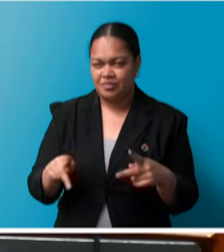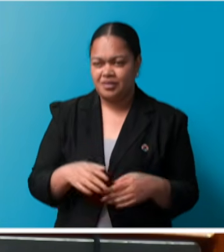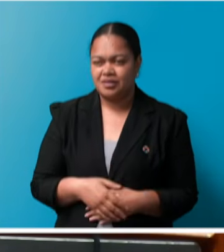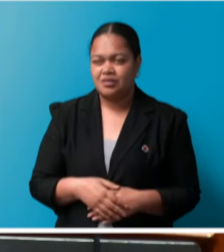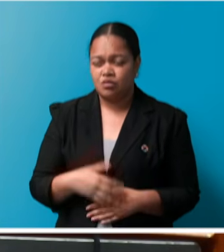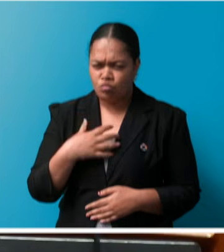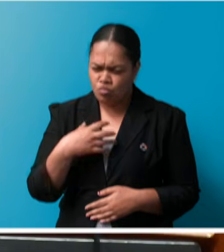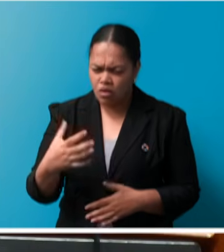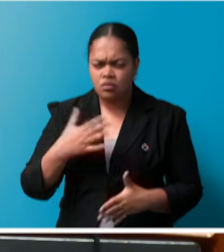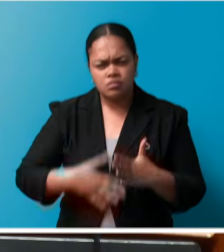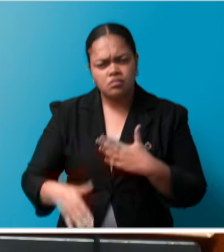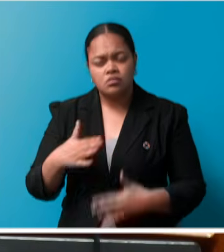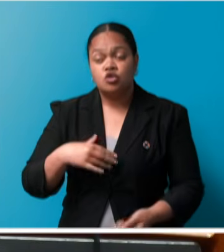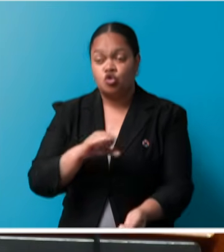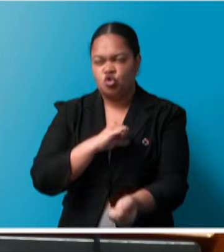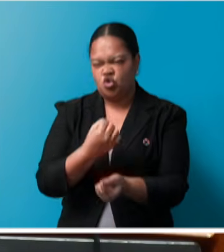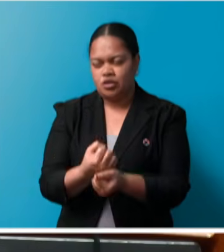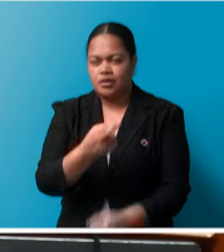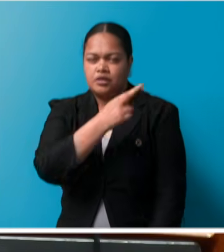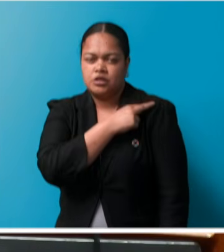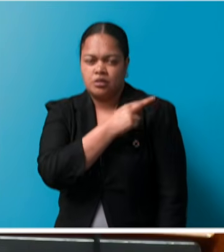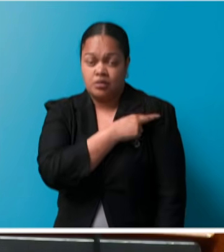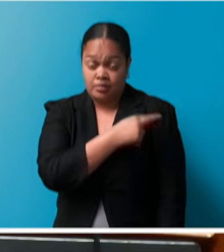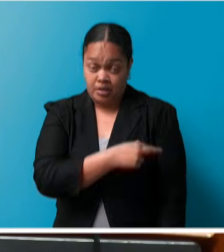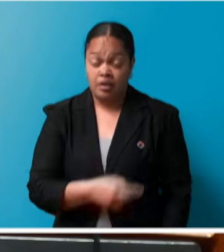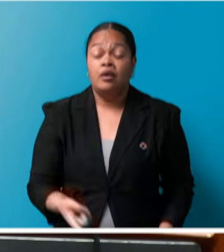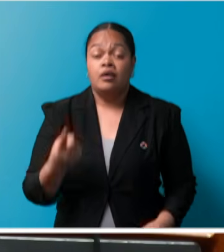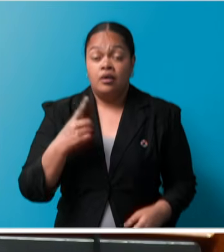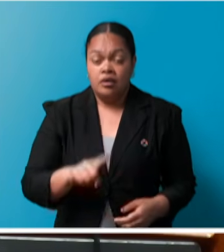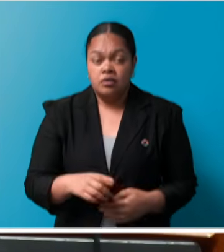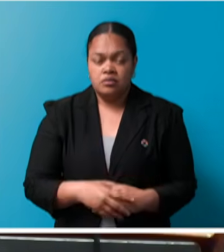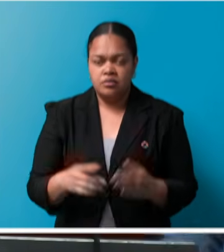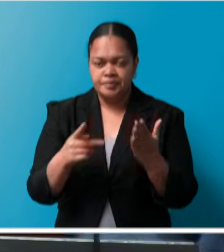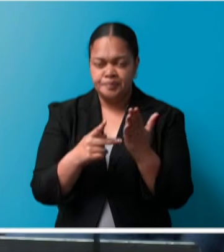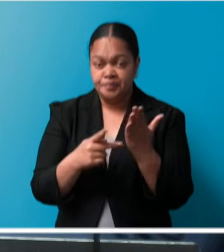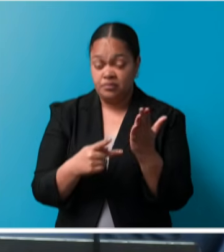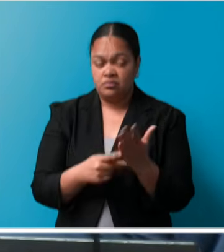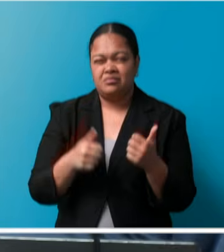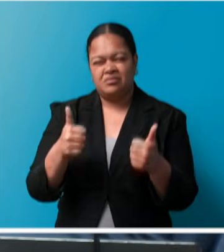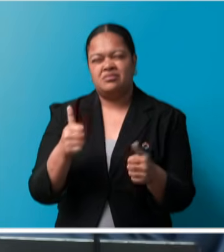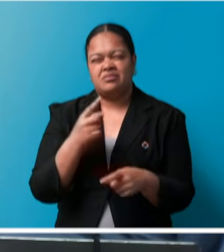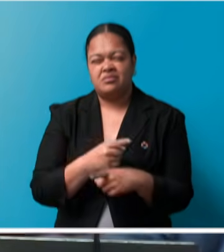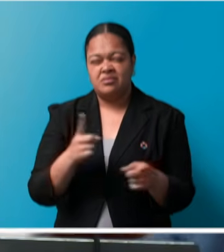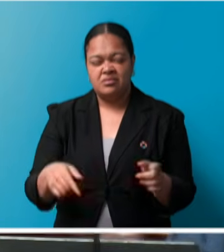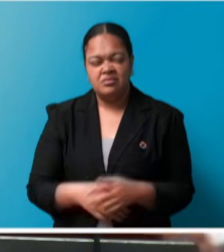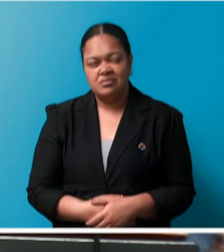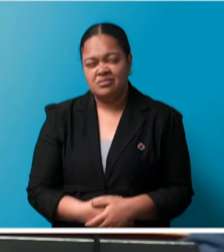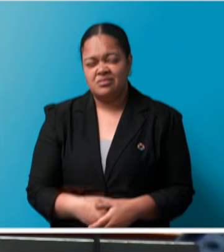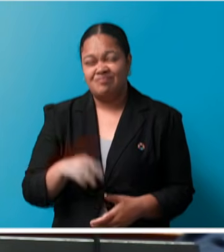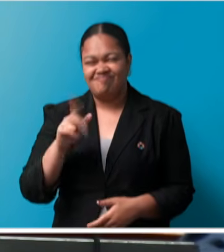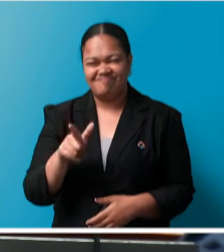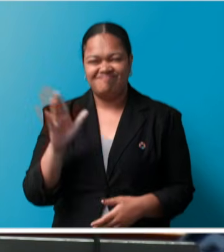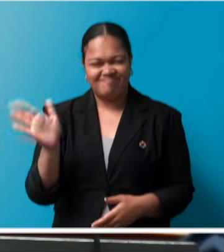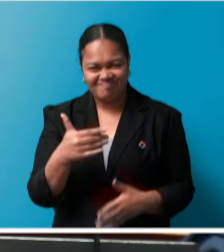expectations, strengthen accountability, and reinforce the principles of good corporate governance across the whole public